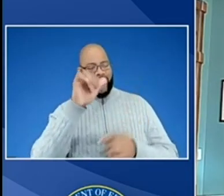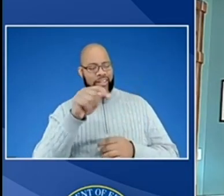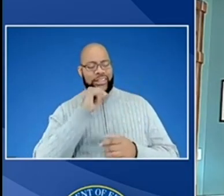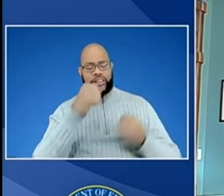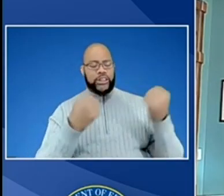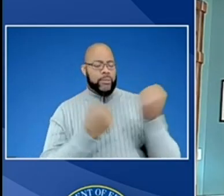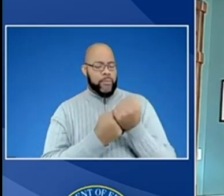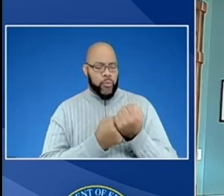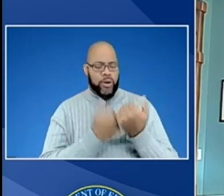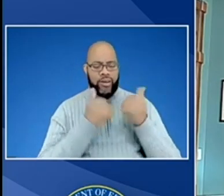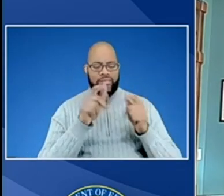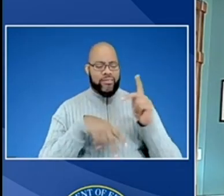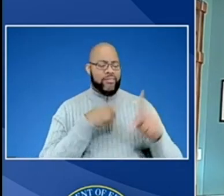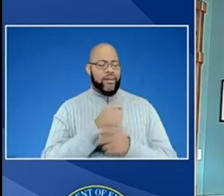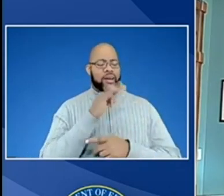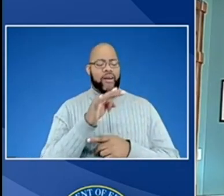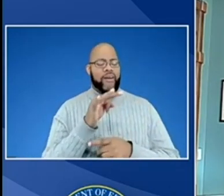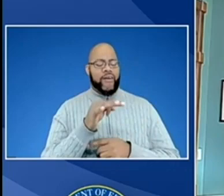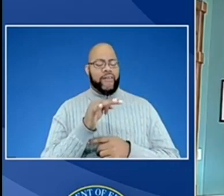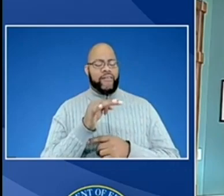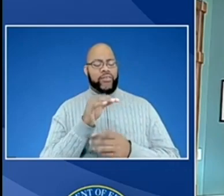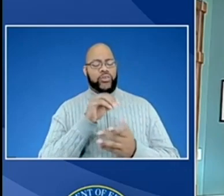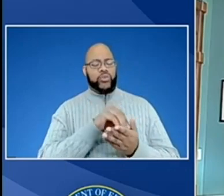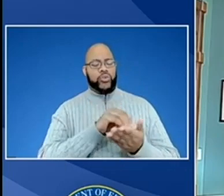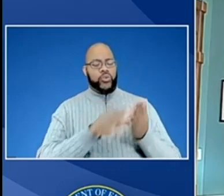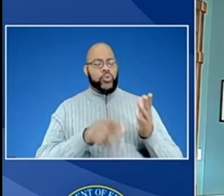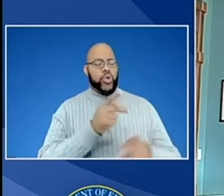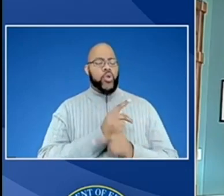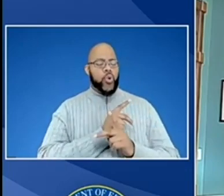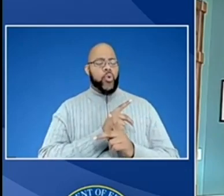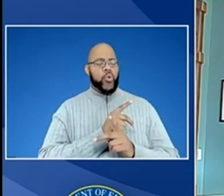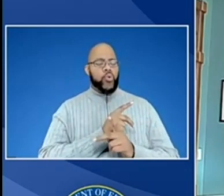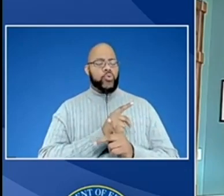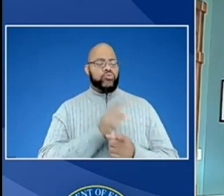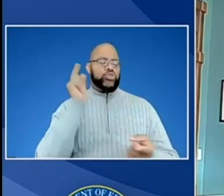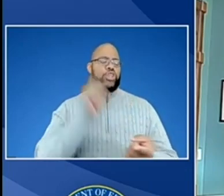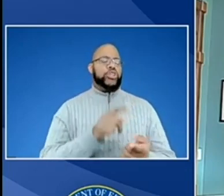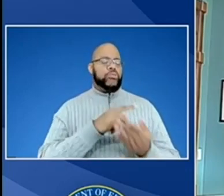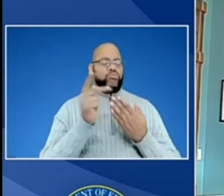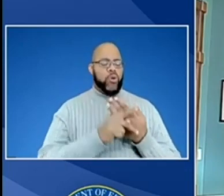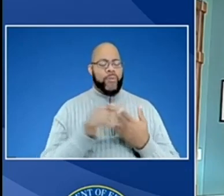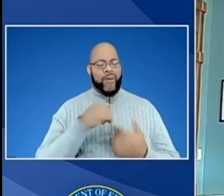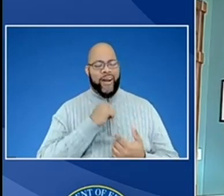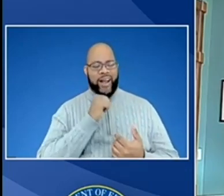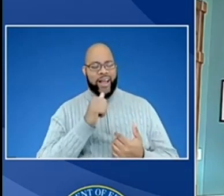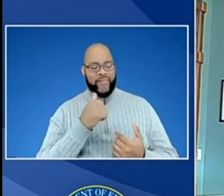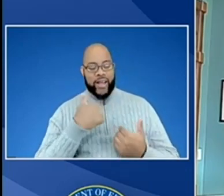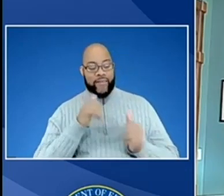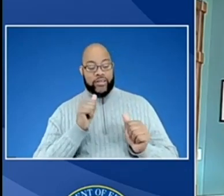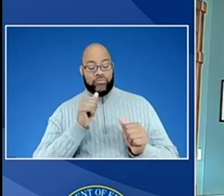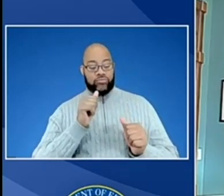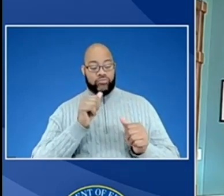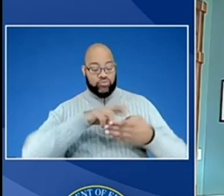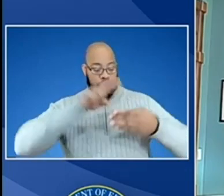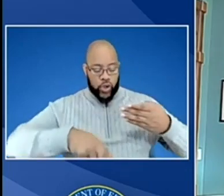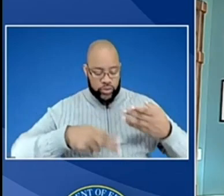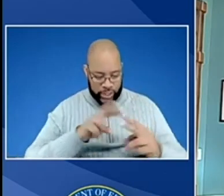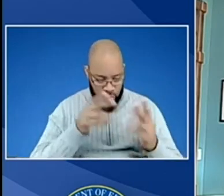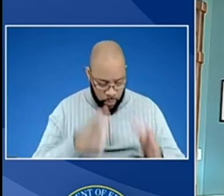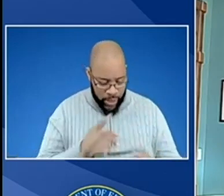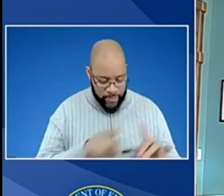support any kind of substantial student loan reduction program. So I haven't come to any firm conclusion either way,